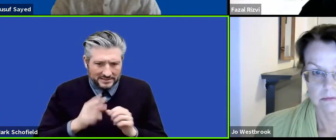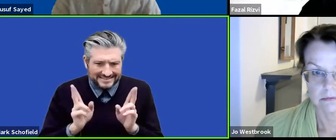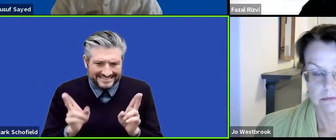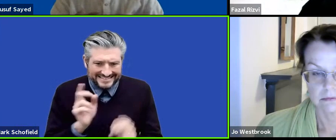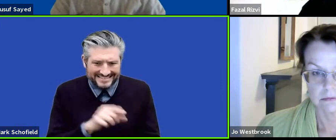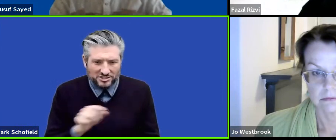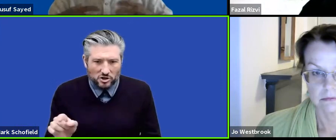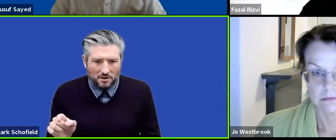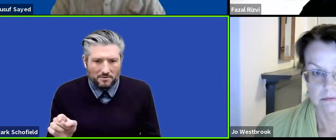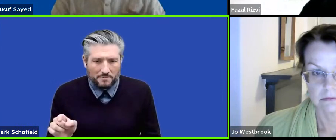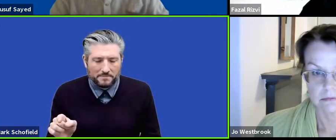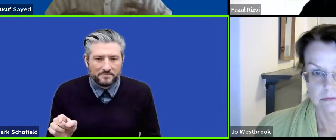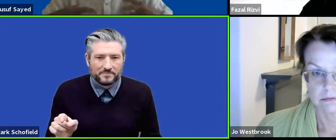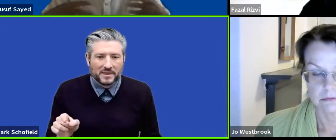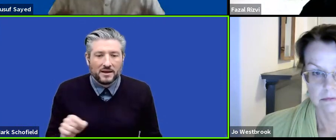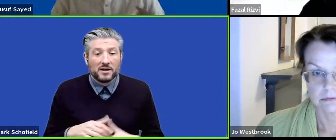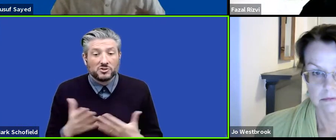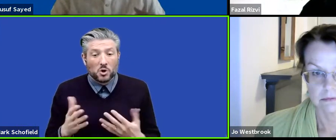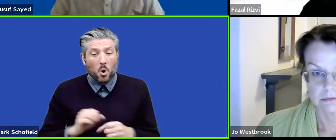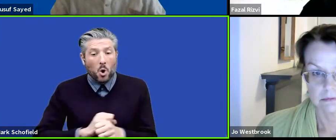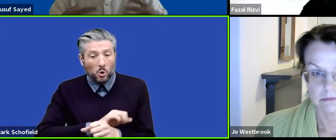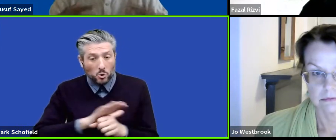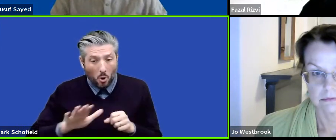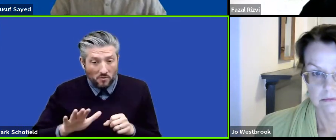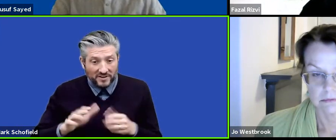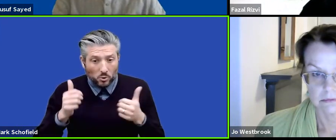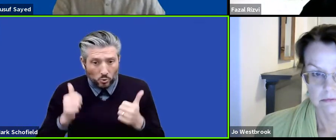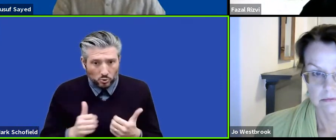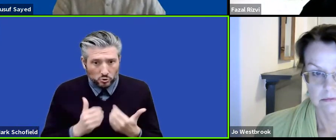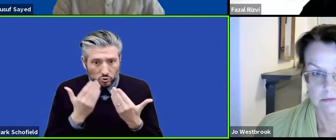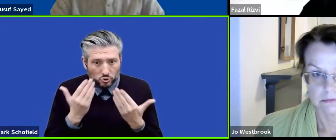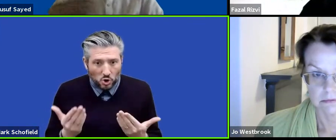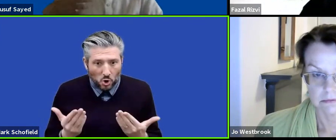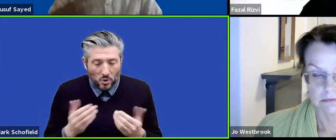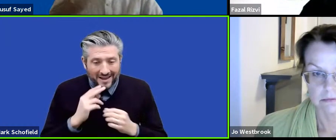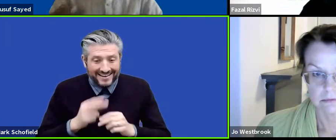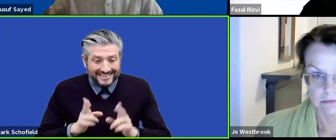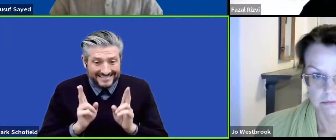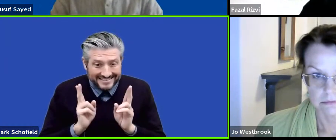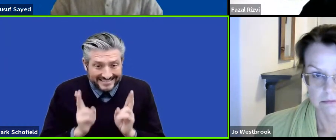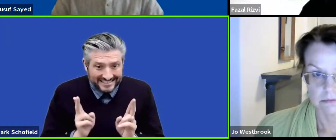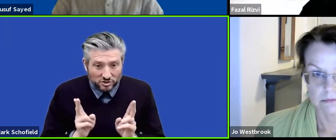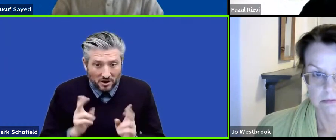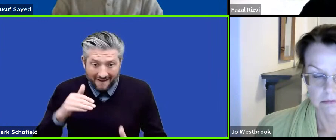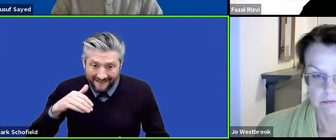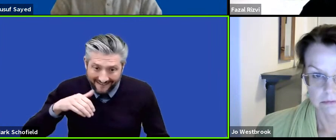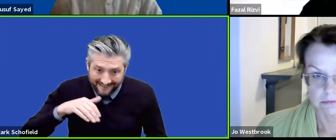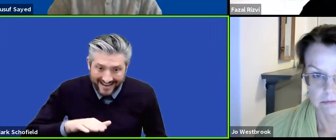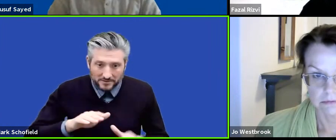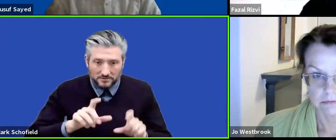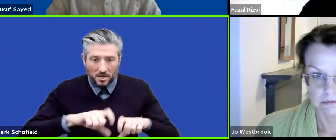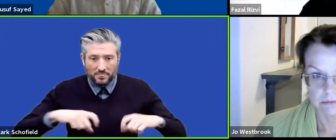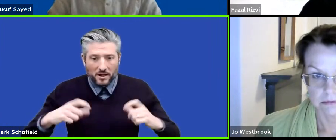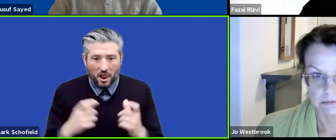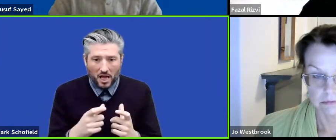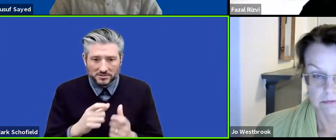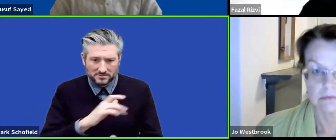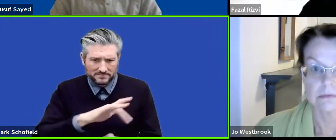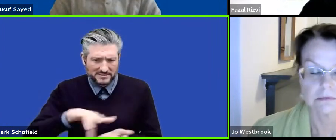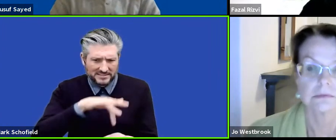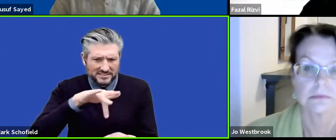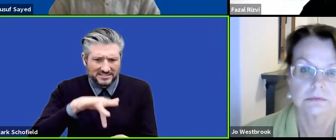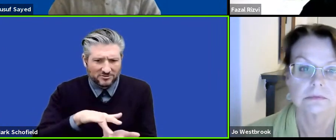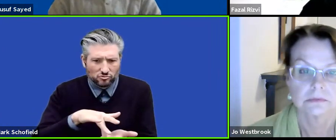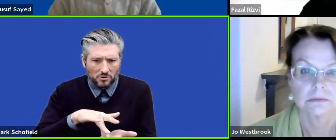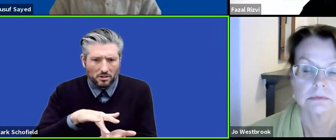of the space that teachers occupy in the classroom to do the things. And going out of COVID, or the